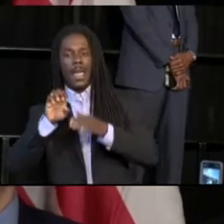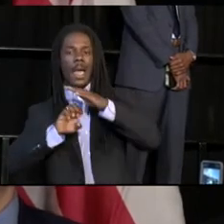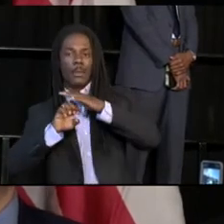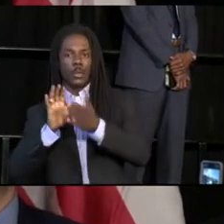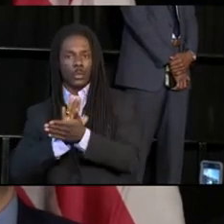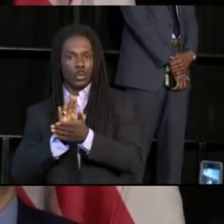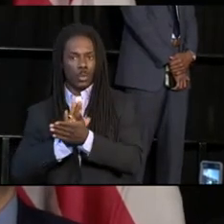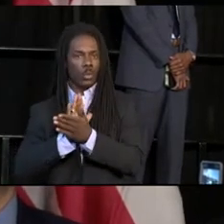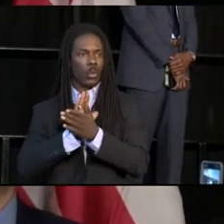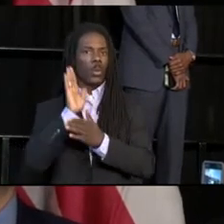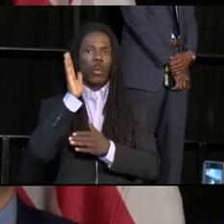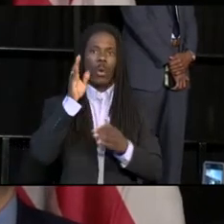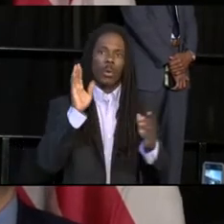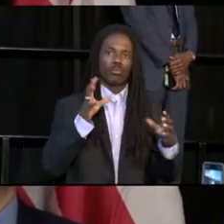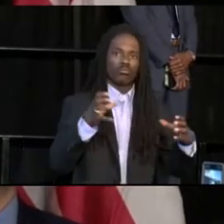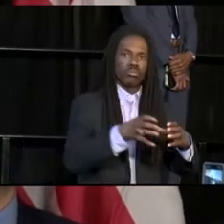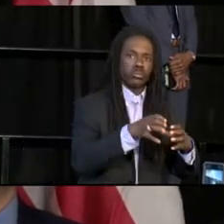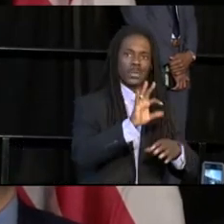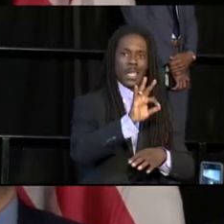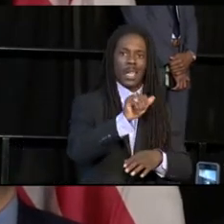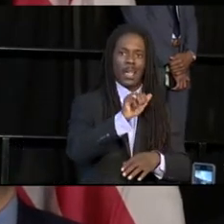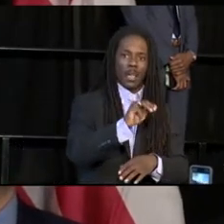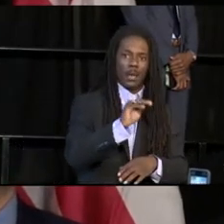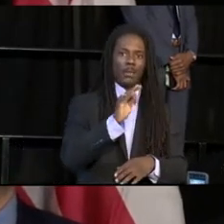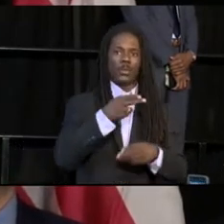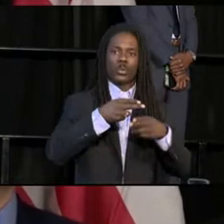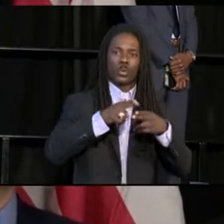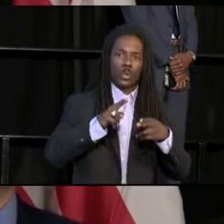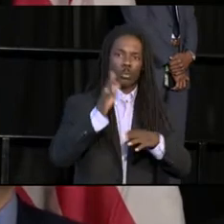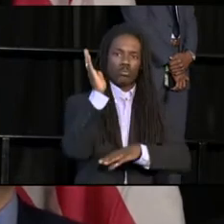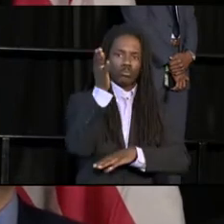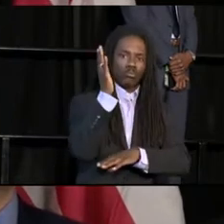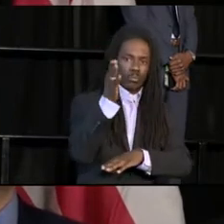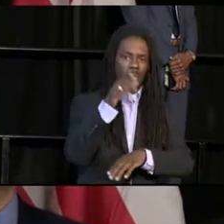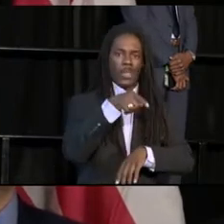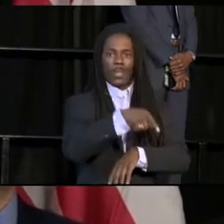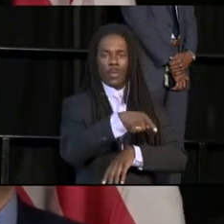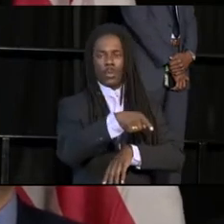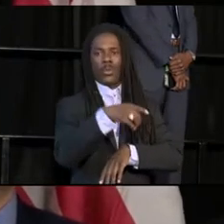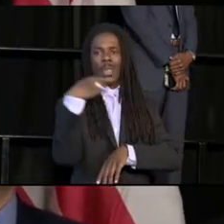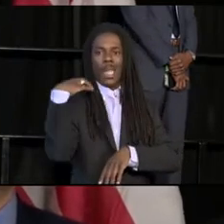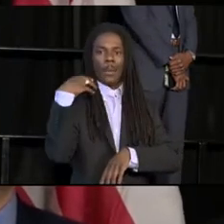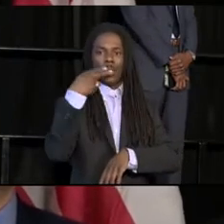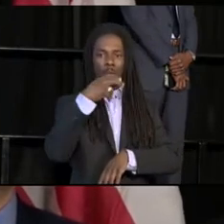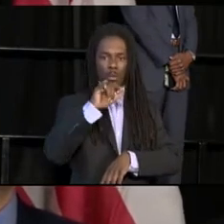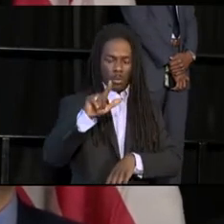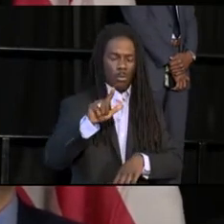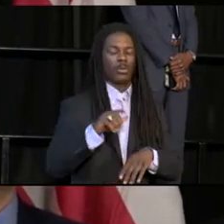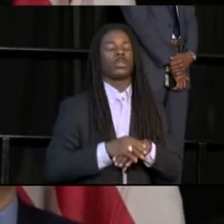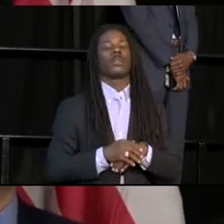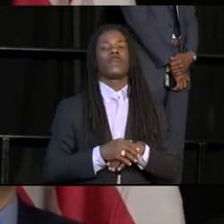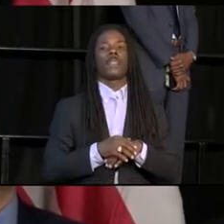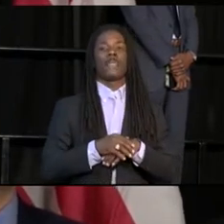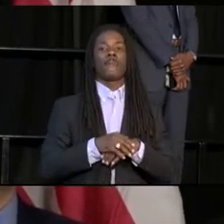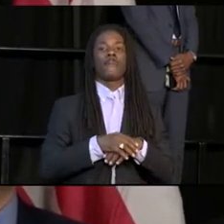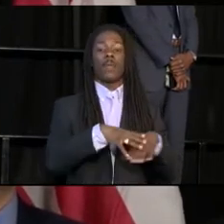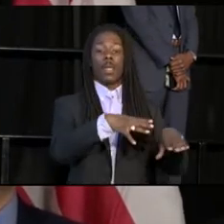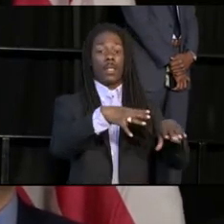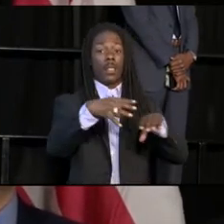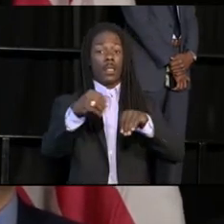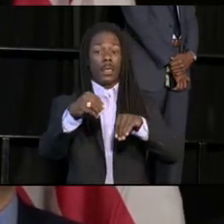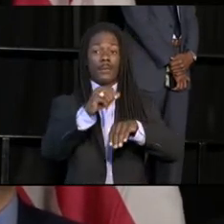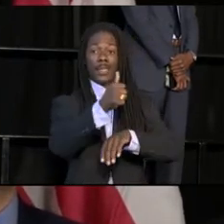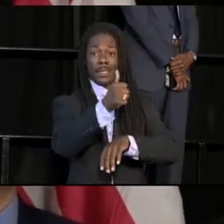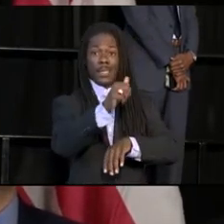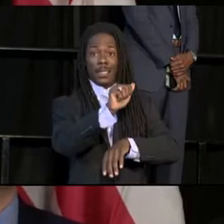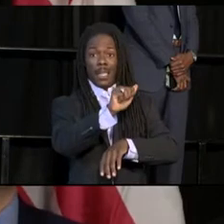There will be a short program at 9 a.m. at Folger Park on Capitol Hill, and we will leave Folger Park